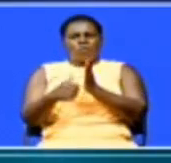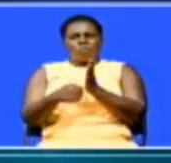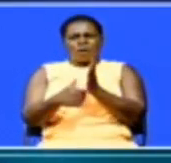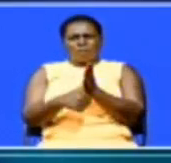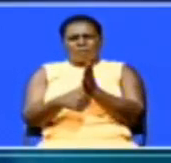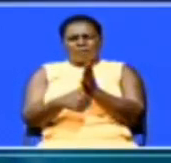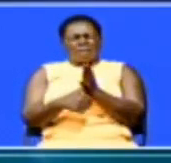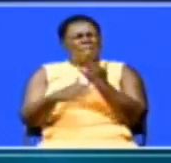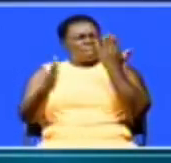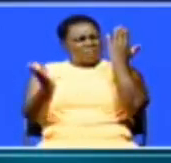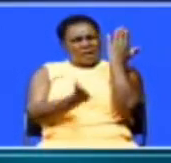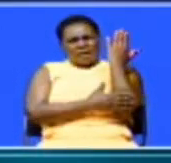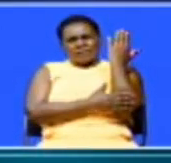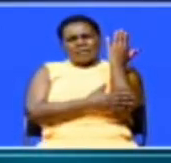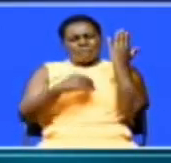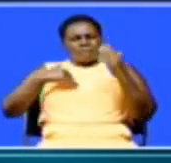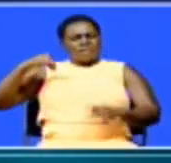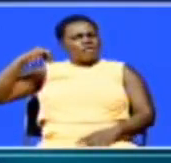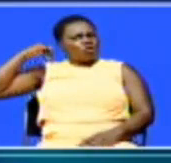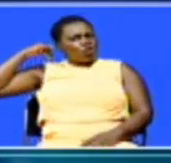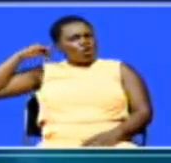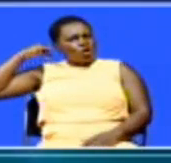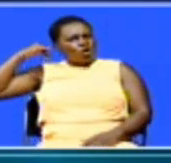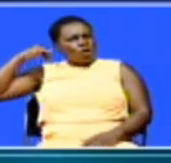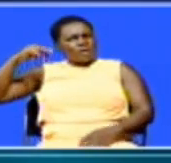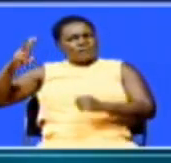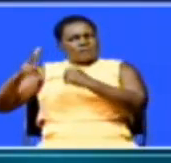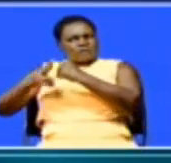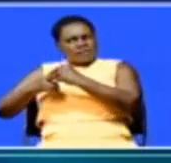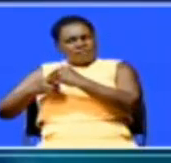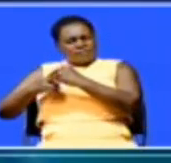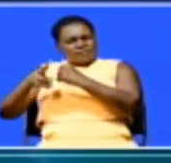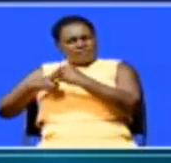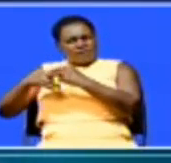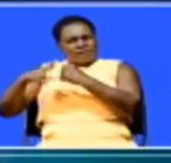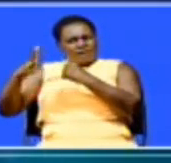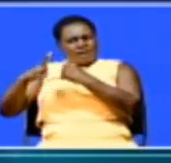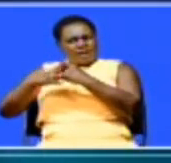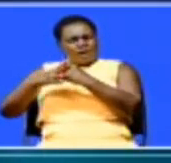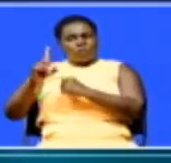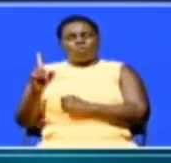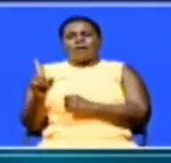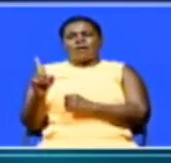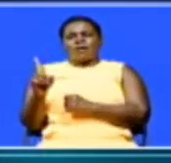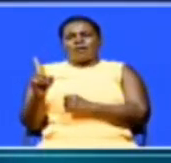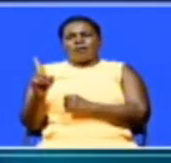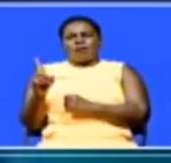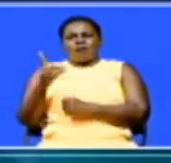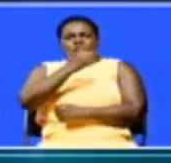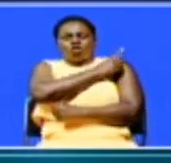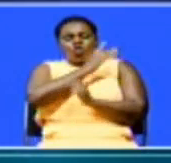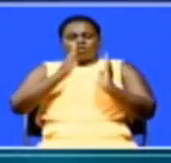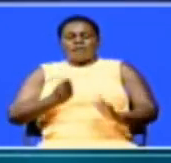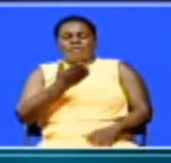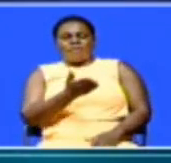Now it was really bad. So I called 719 again, and they told me the doctor who was